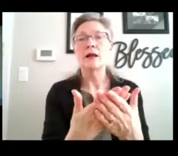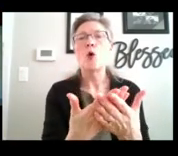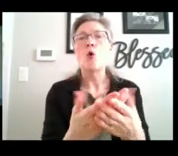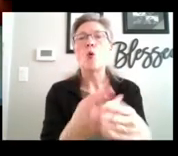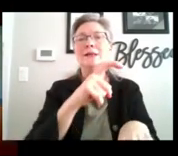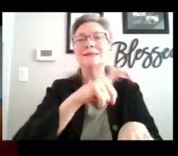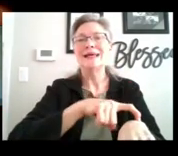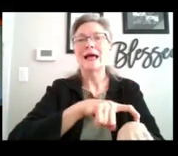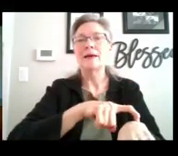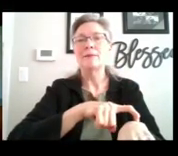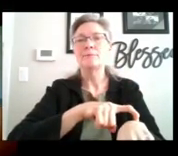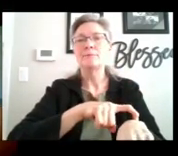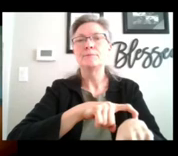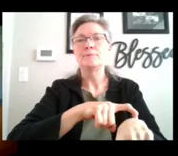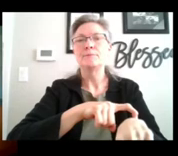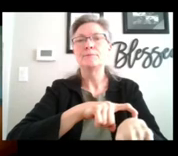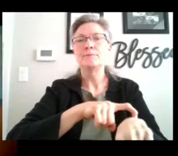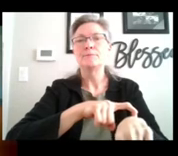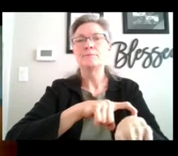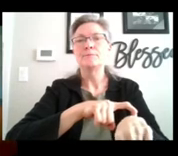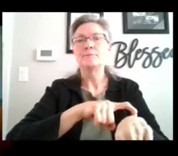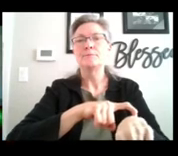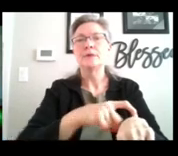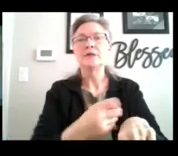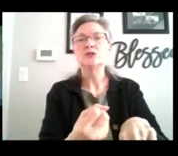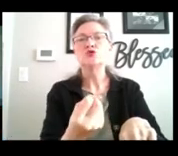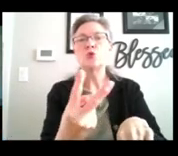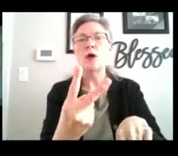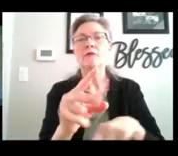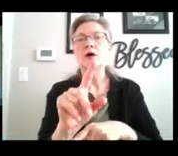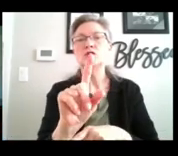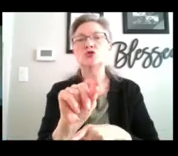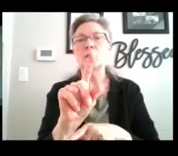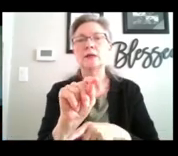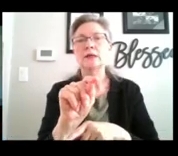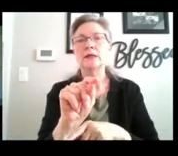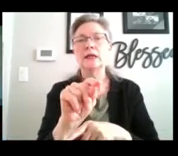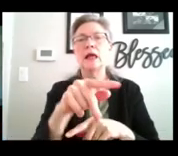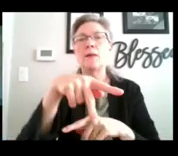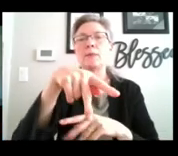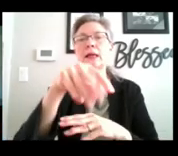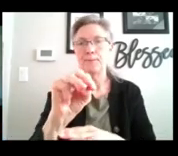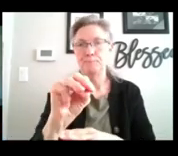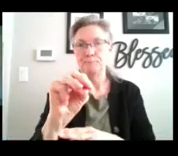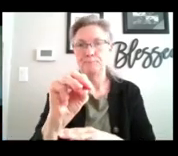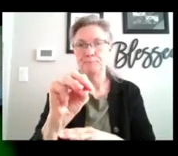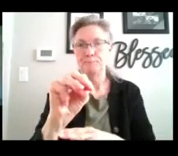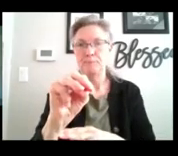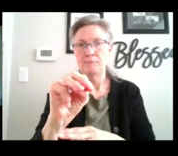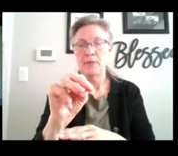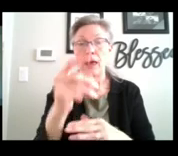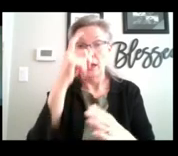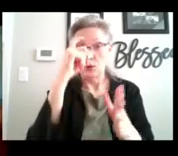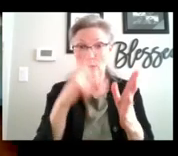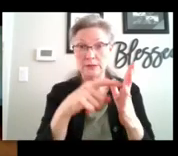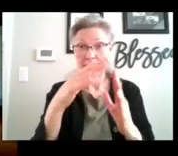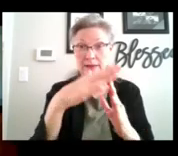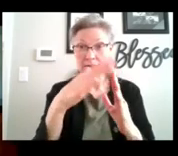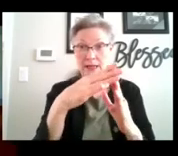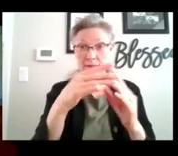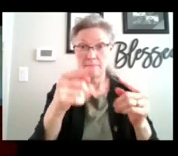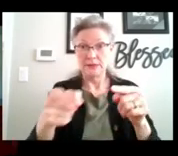I know that 1 hour earlier than 1:20 p.m. would be 12:20 p.m. And notice up top as I jump